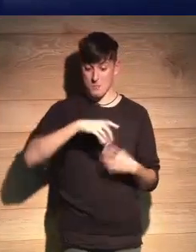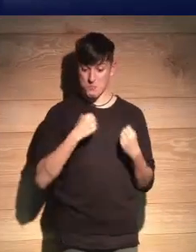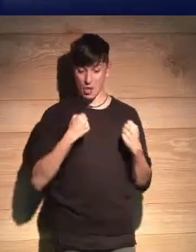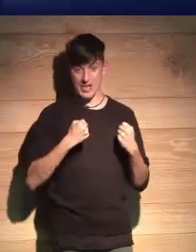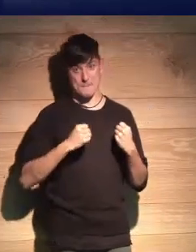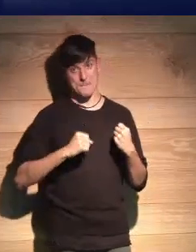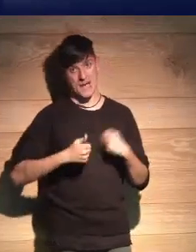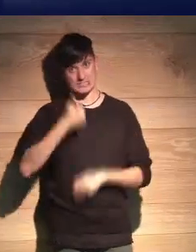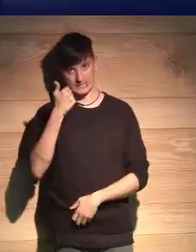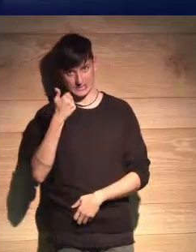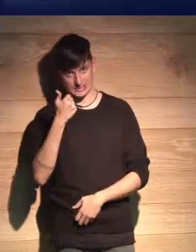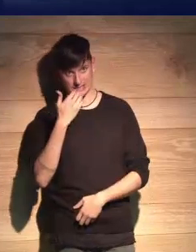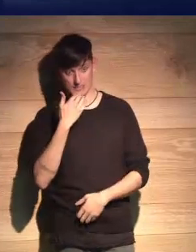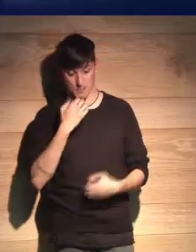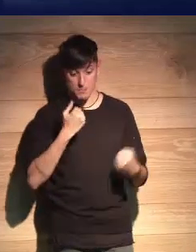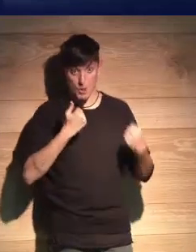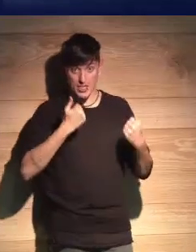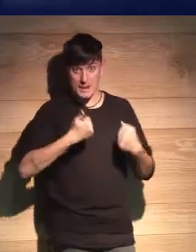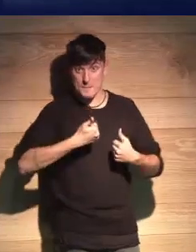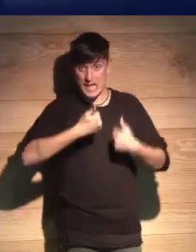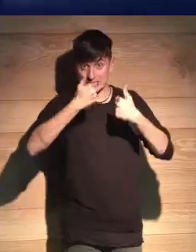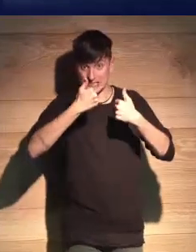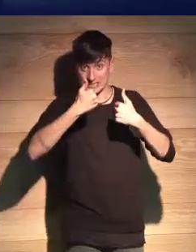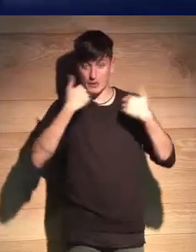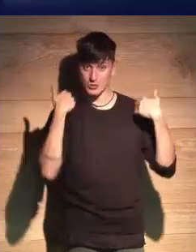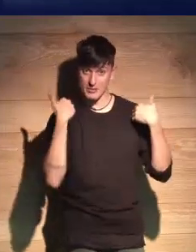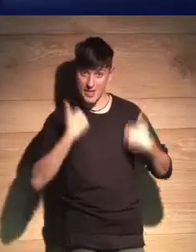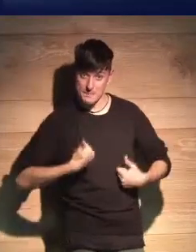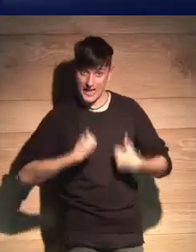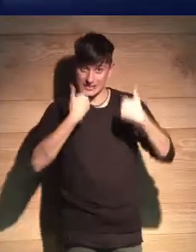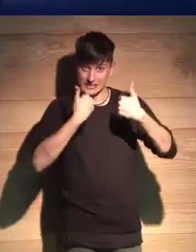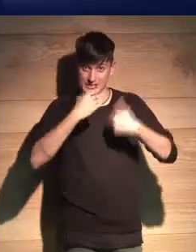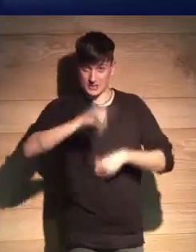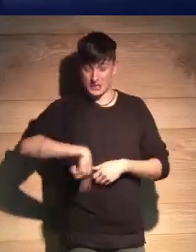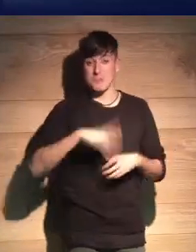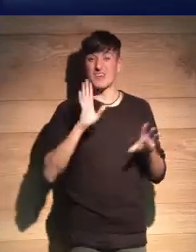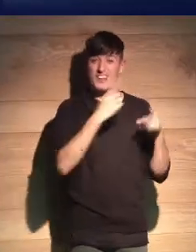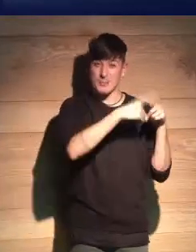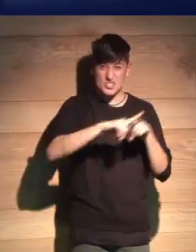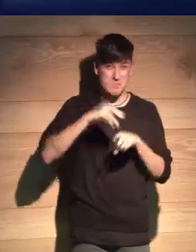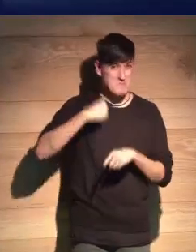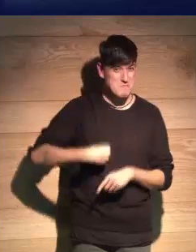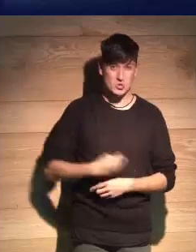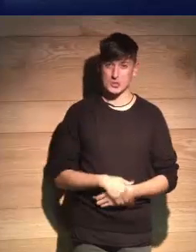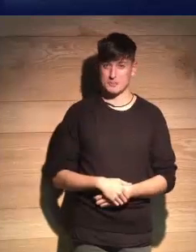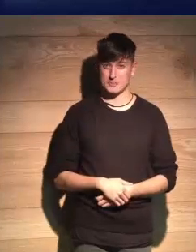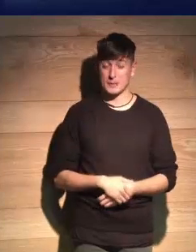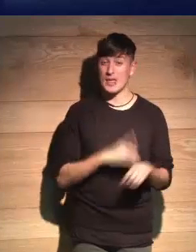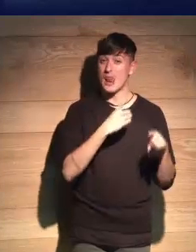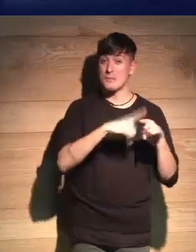only difference is that we have more power, and the more power, the higher the responsibility. But the elements are the